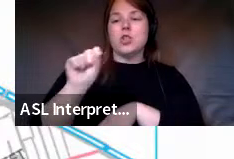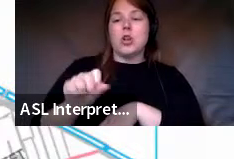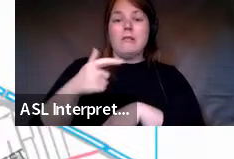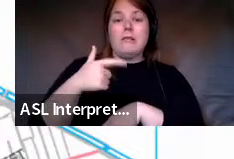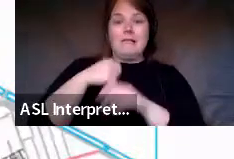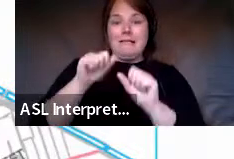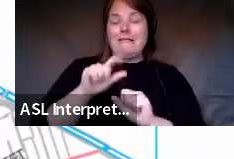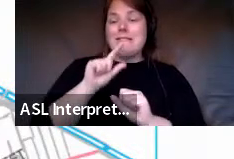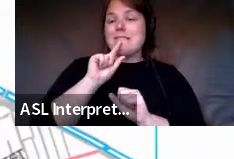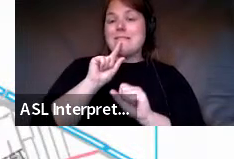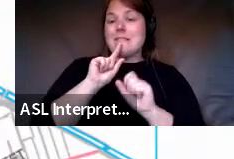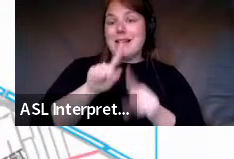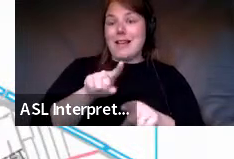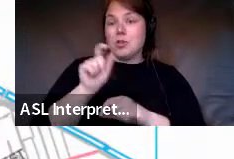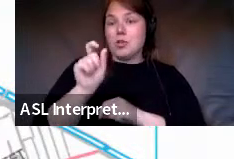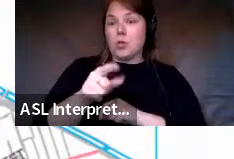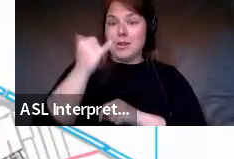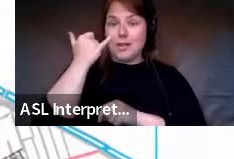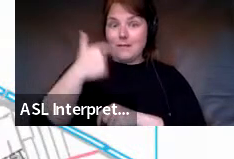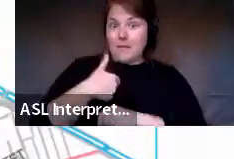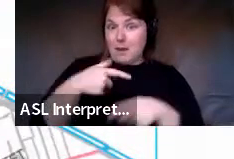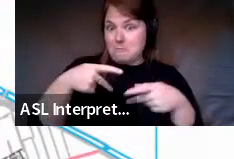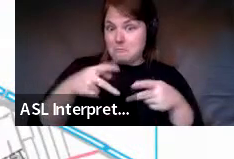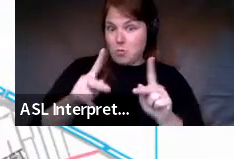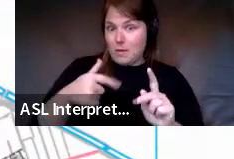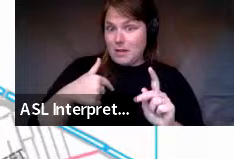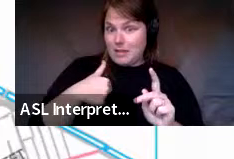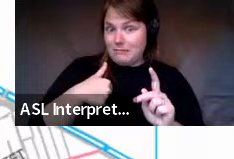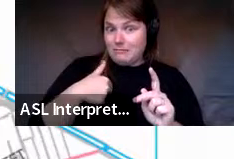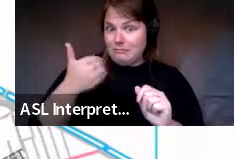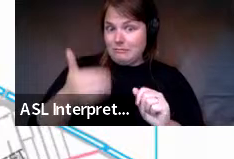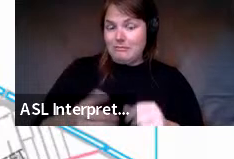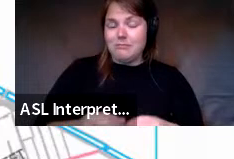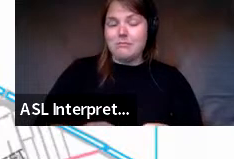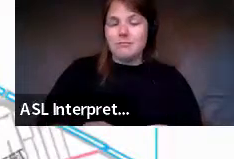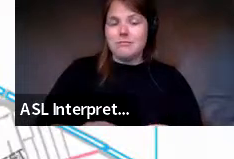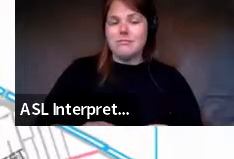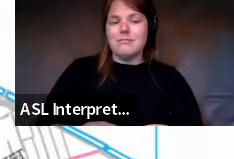question if I'm allowed to, if I'm allowed now.